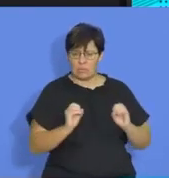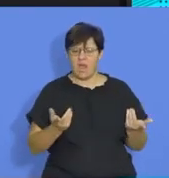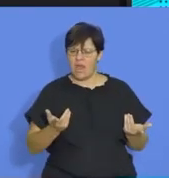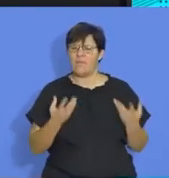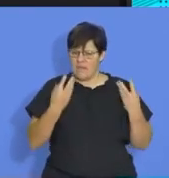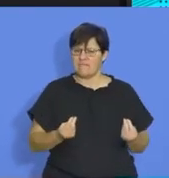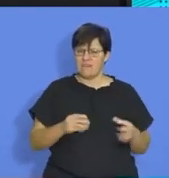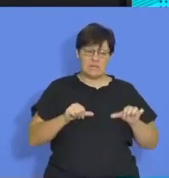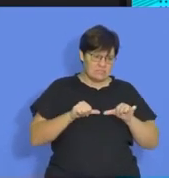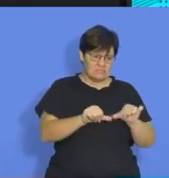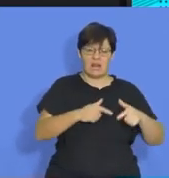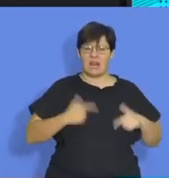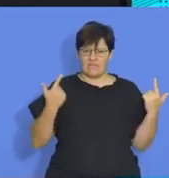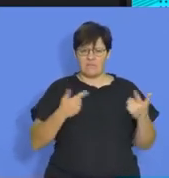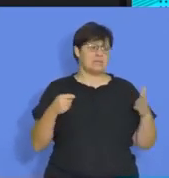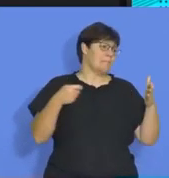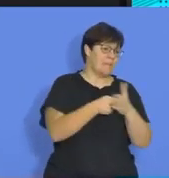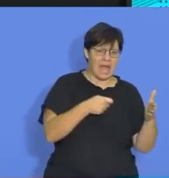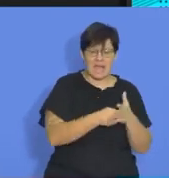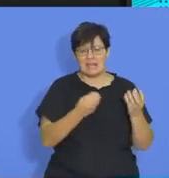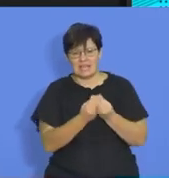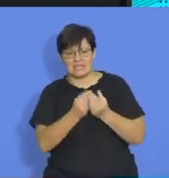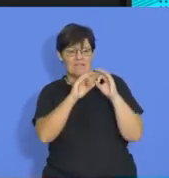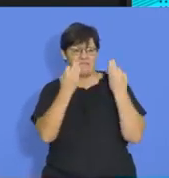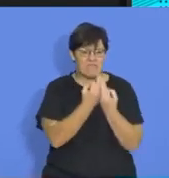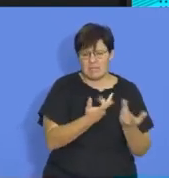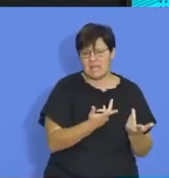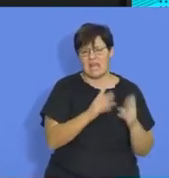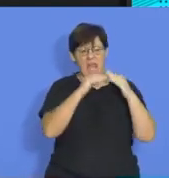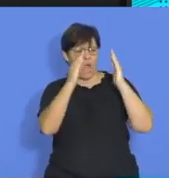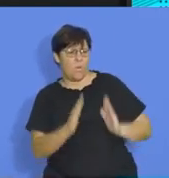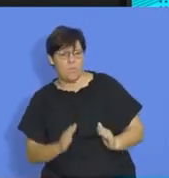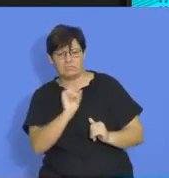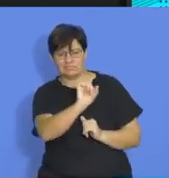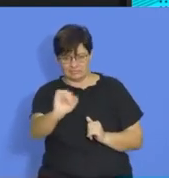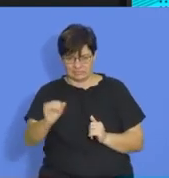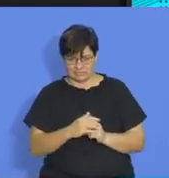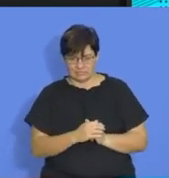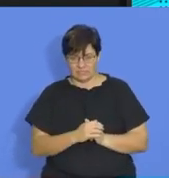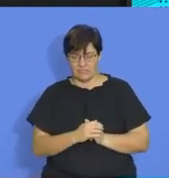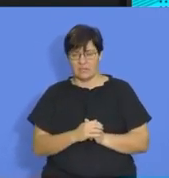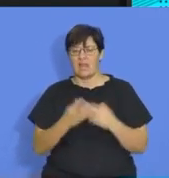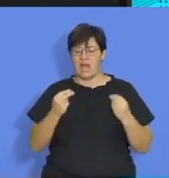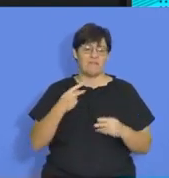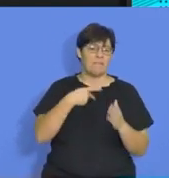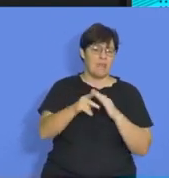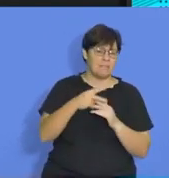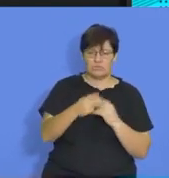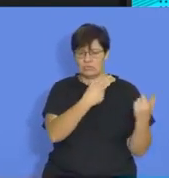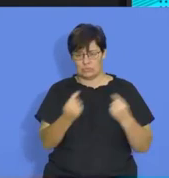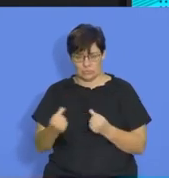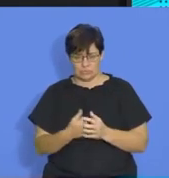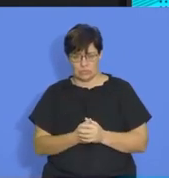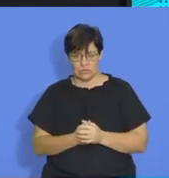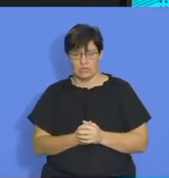salaries during the month? Obviously not. They've got to survive, they've got to buy things for their family, for their home, and so